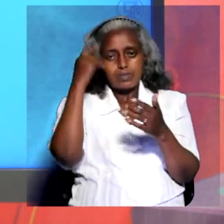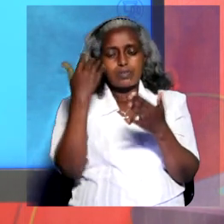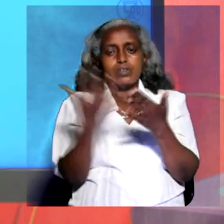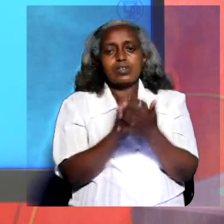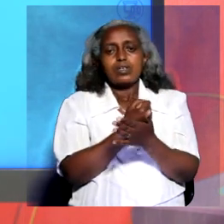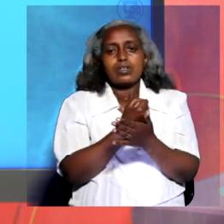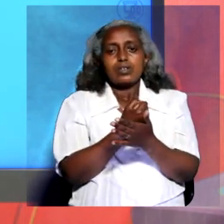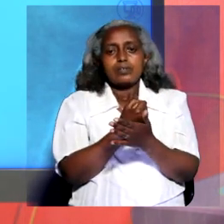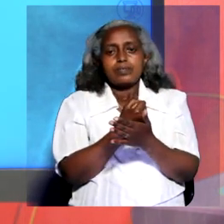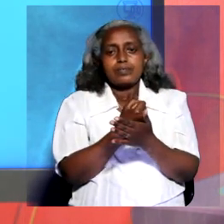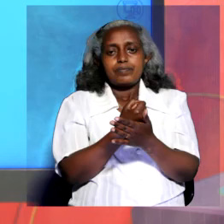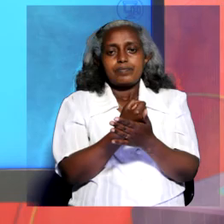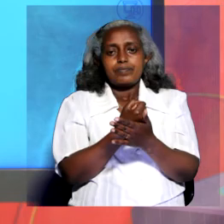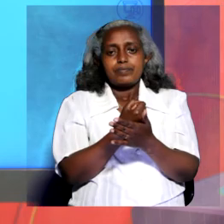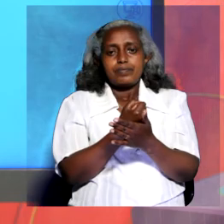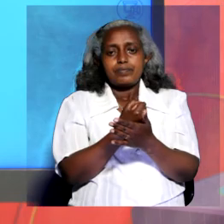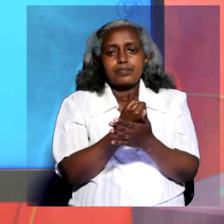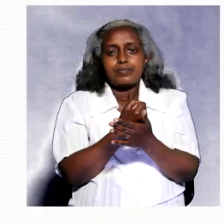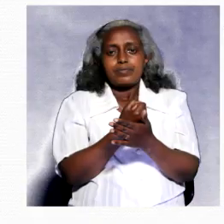take